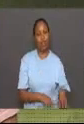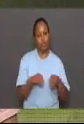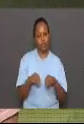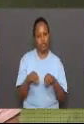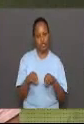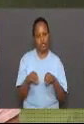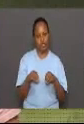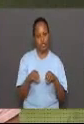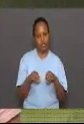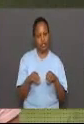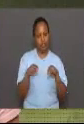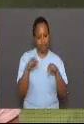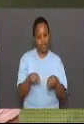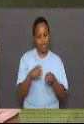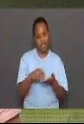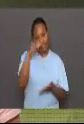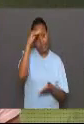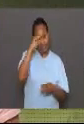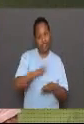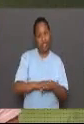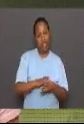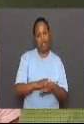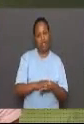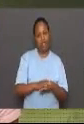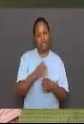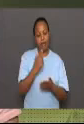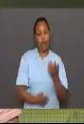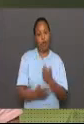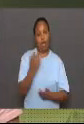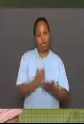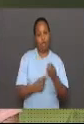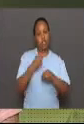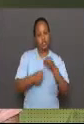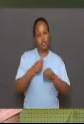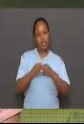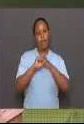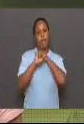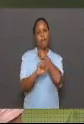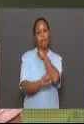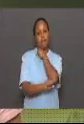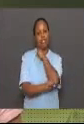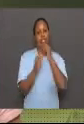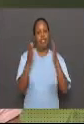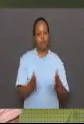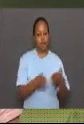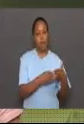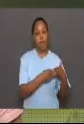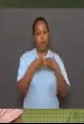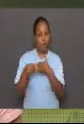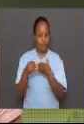Students, in this lesson, we will talk about the basic principles